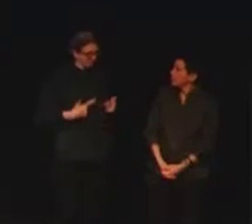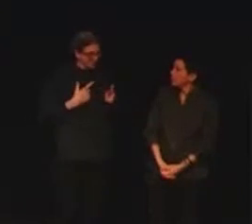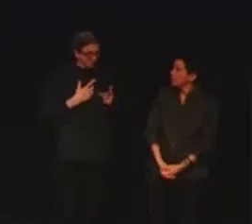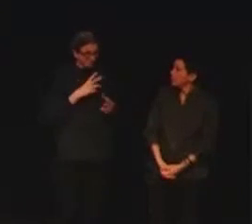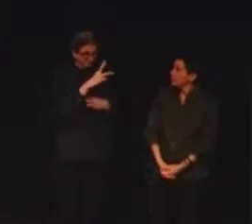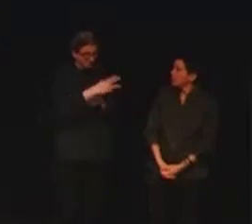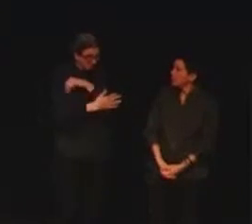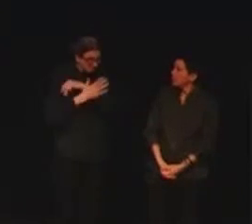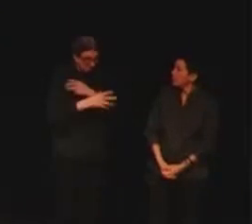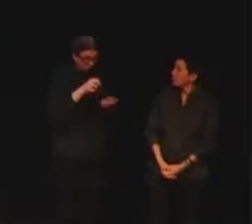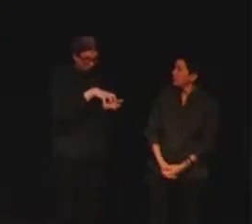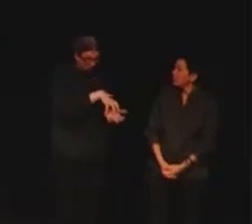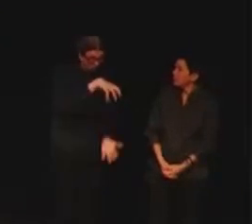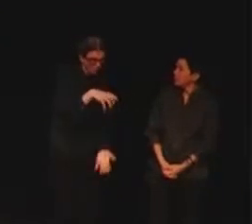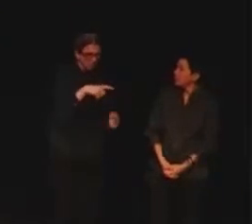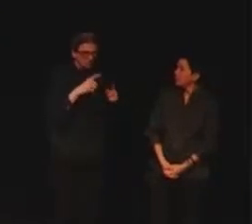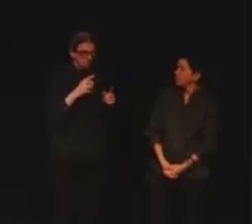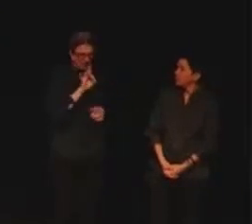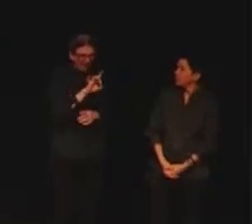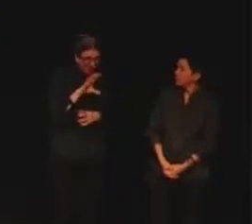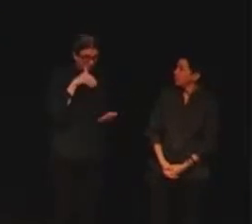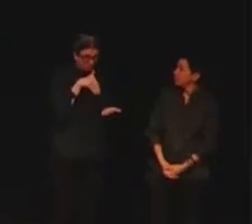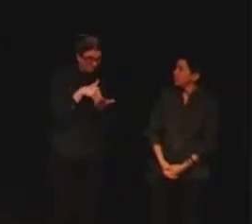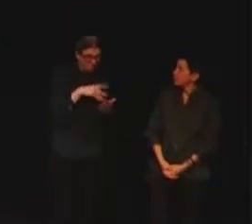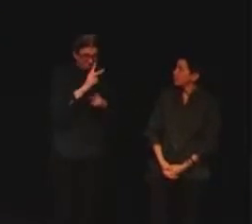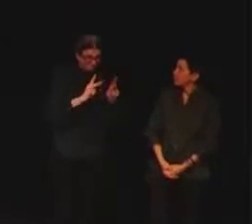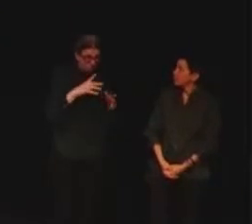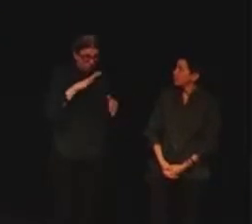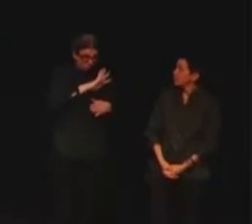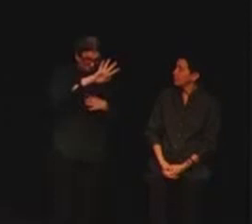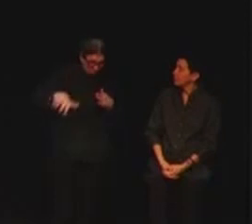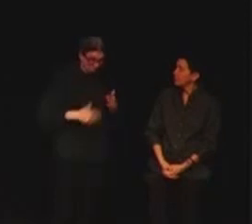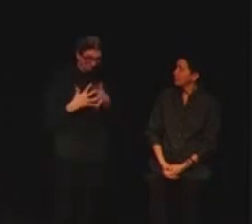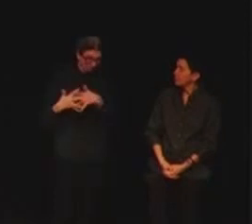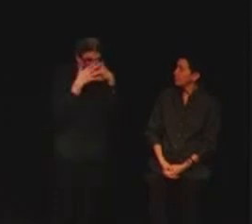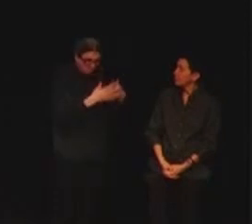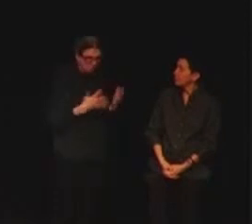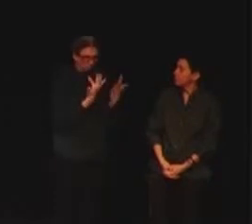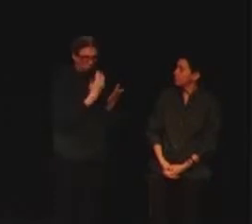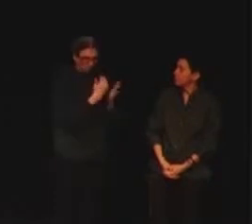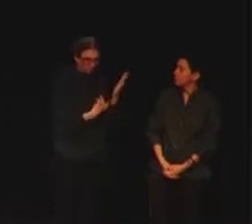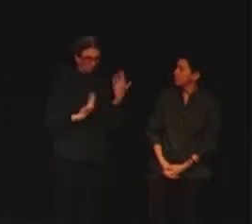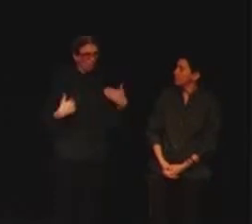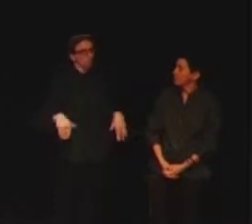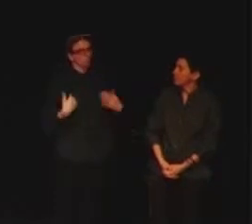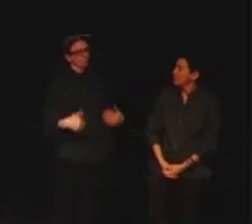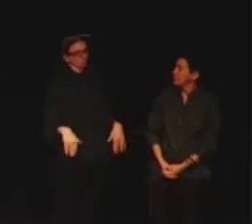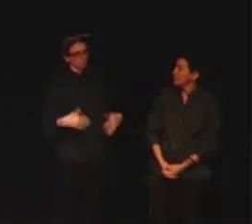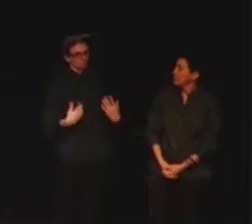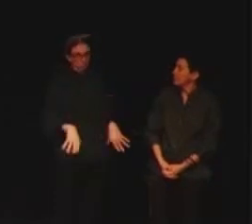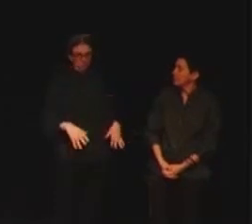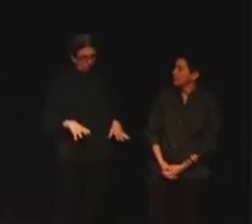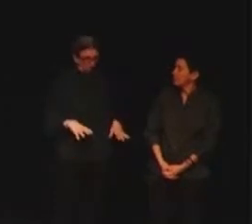still 800,000 people around the country on this waiting list, would be an understatement about her reaction to your film.